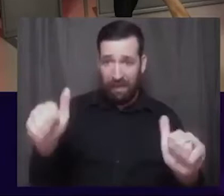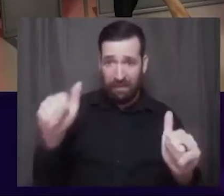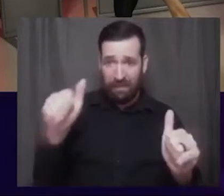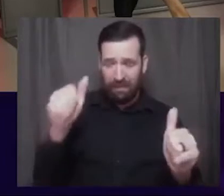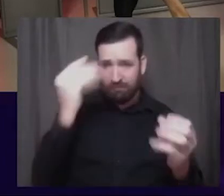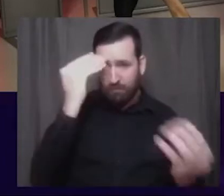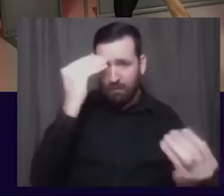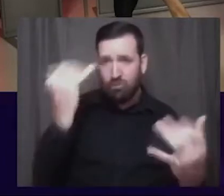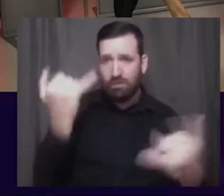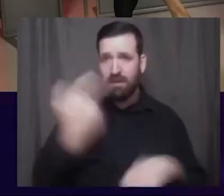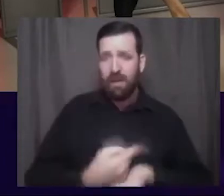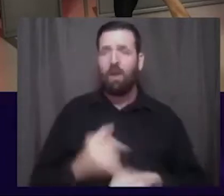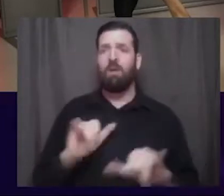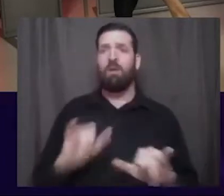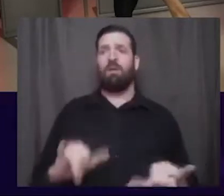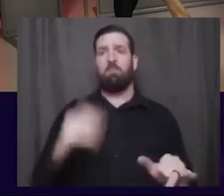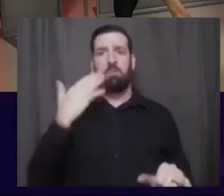I didn't know that?